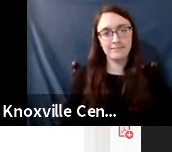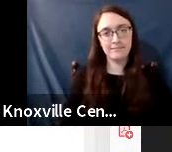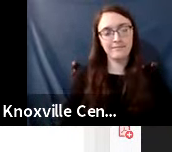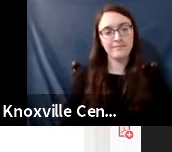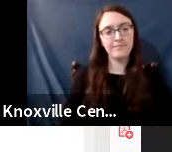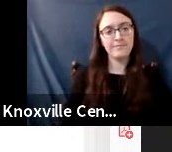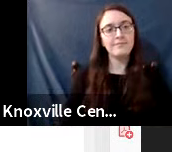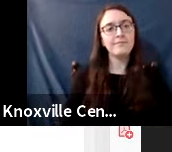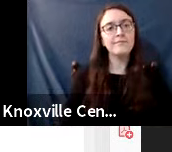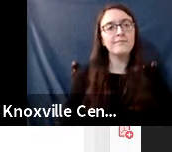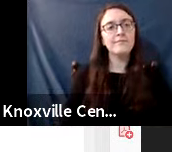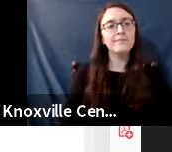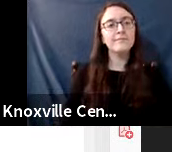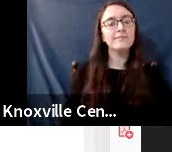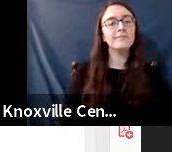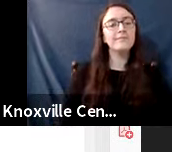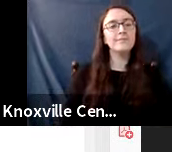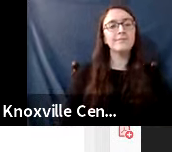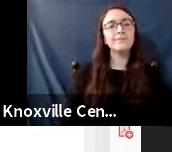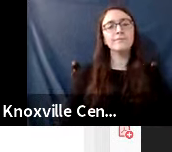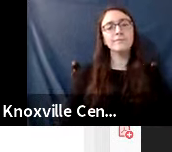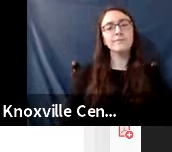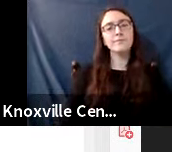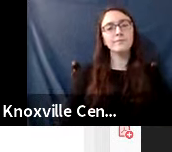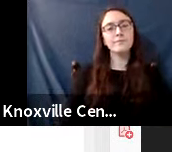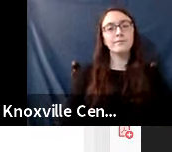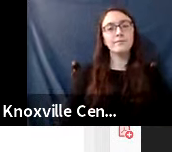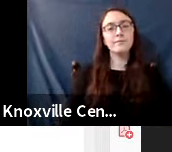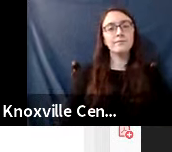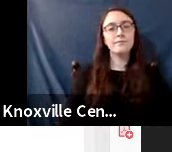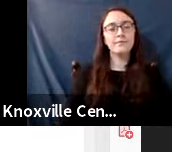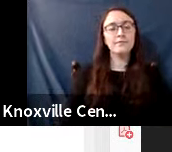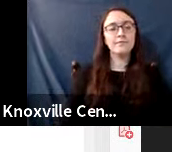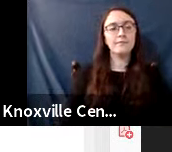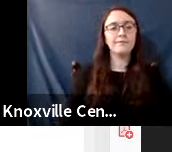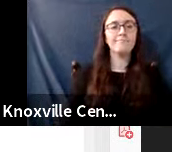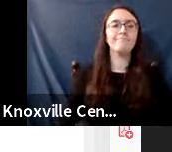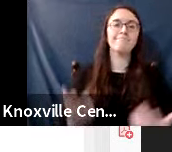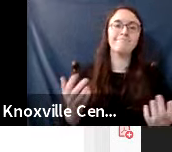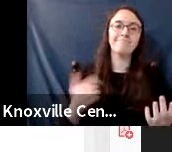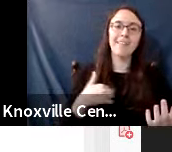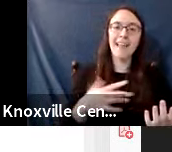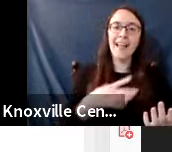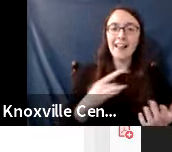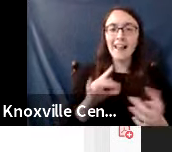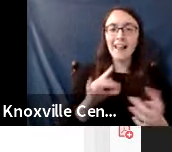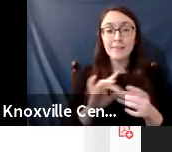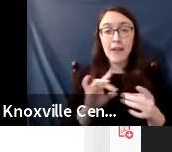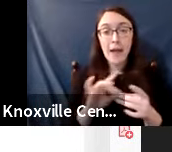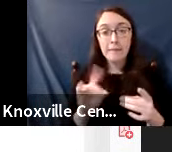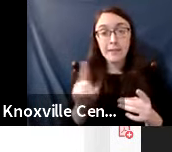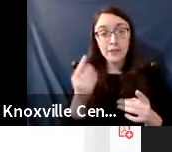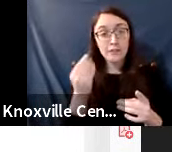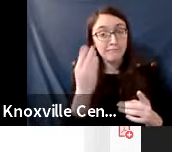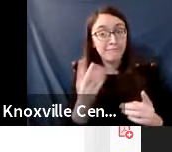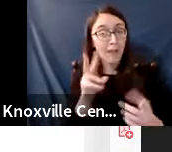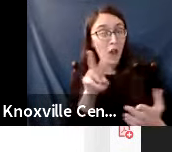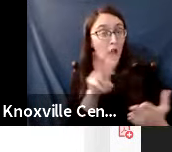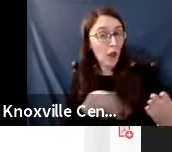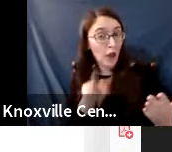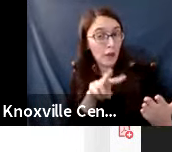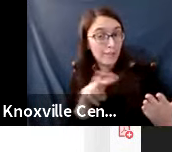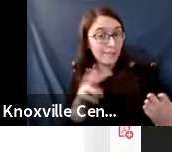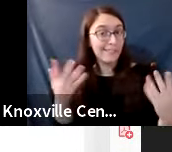So again, I always make kind of comments on this about take this for what it's worth. I think